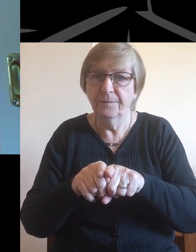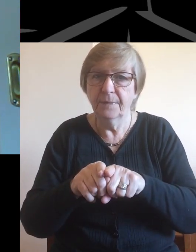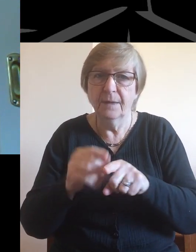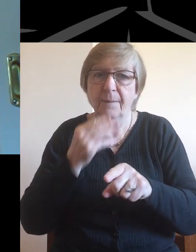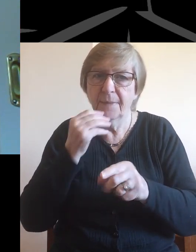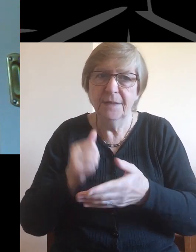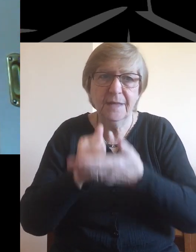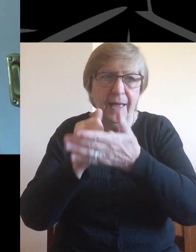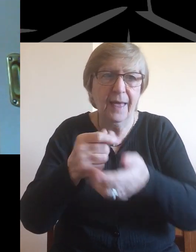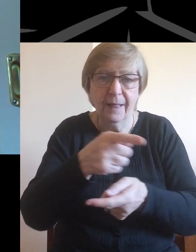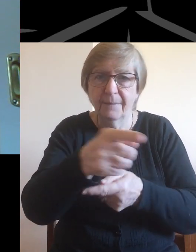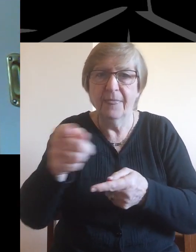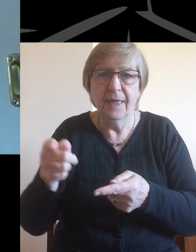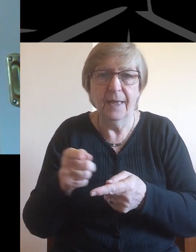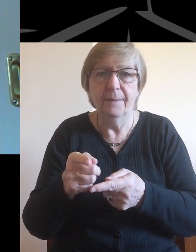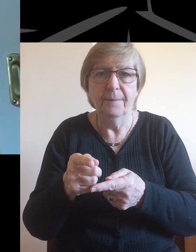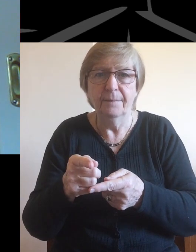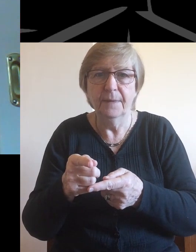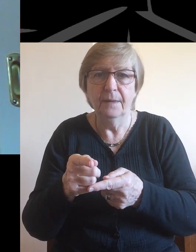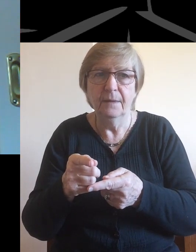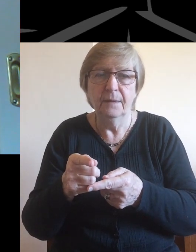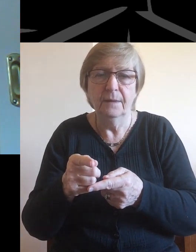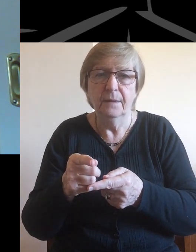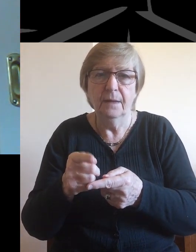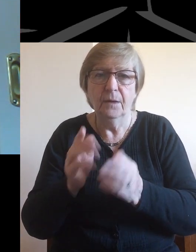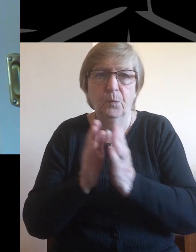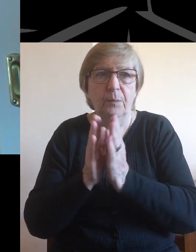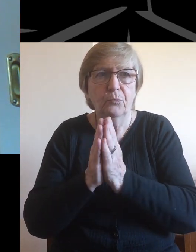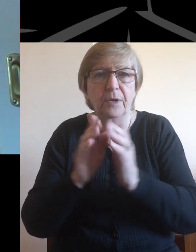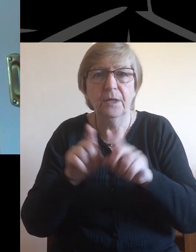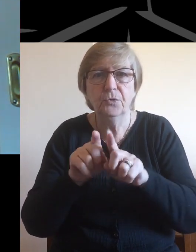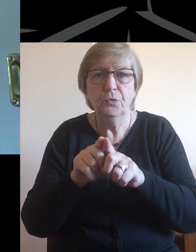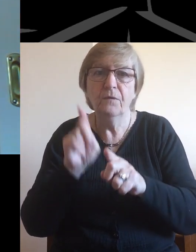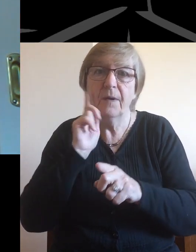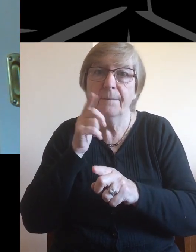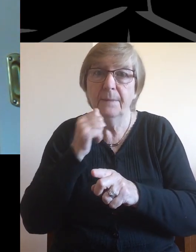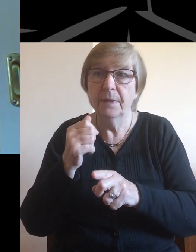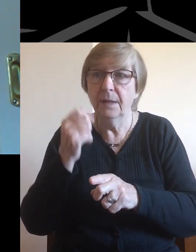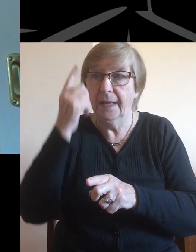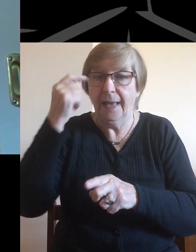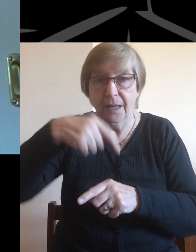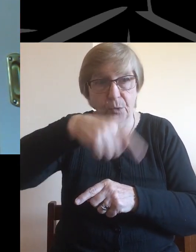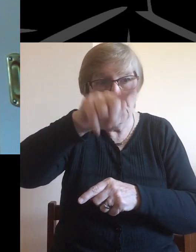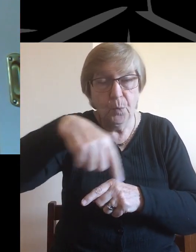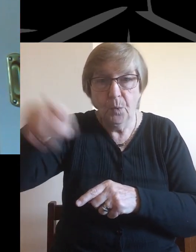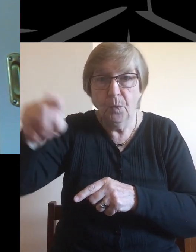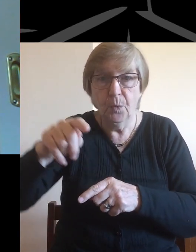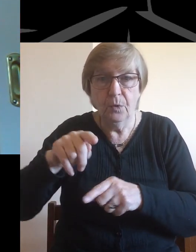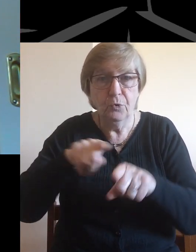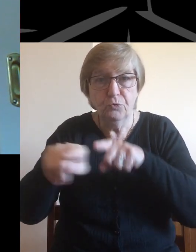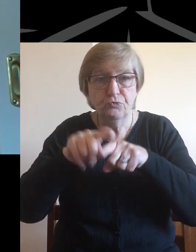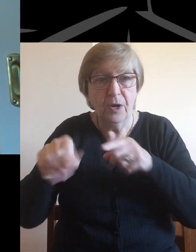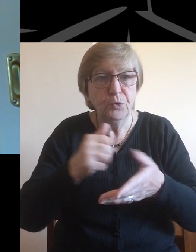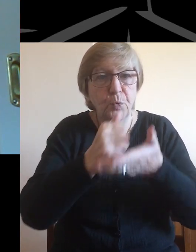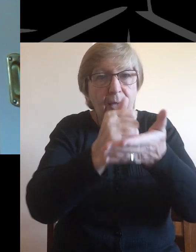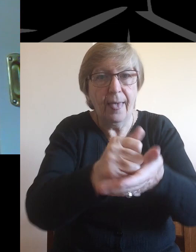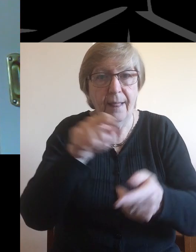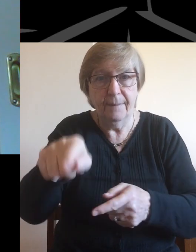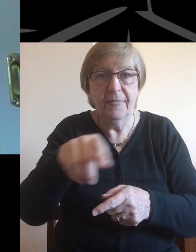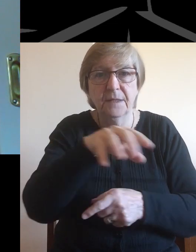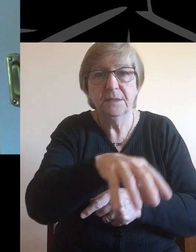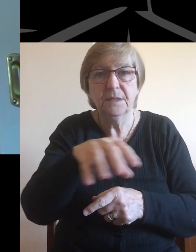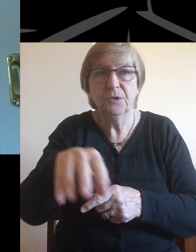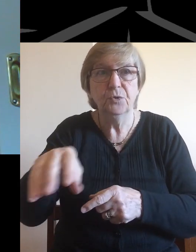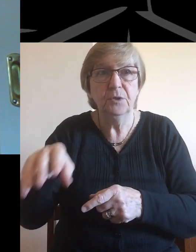would be there for them, for all of them, and we pray too for those willing to go in among these crisis